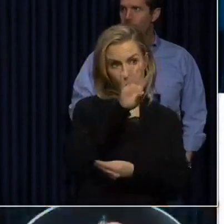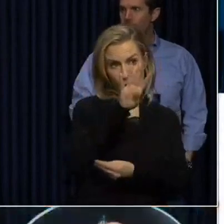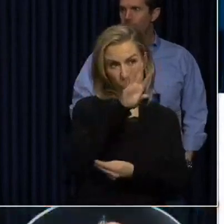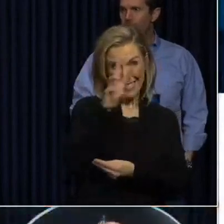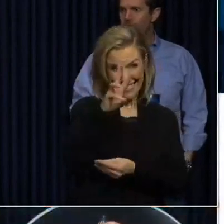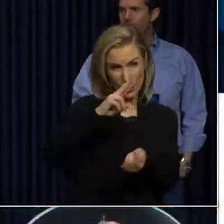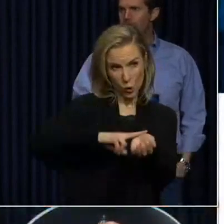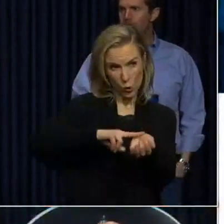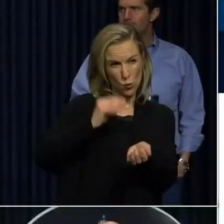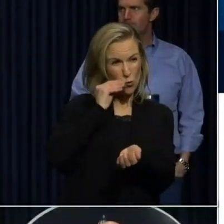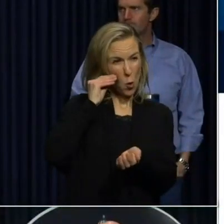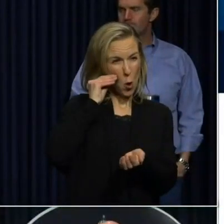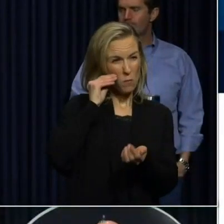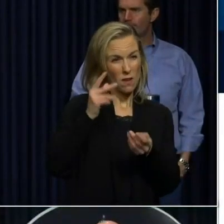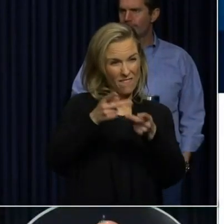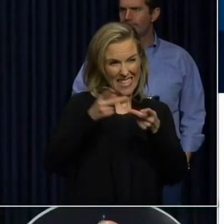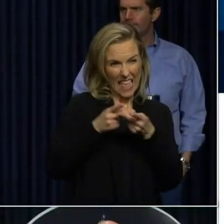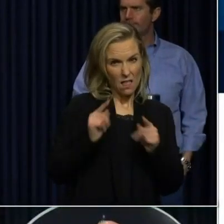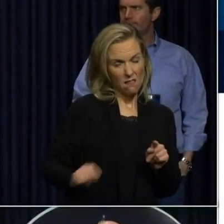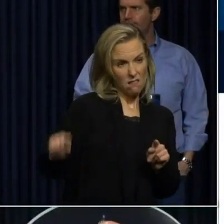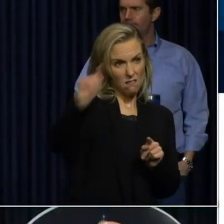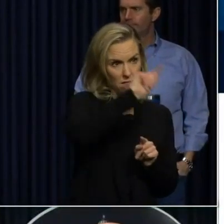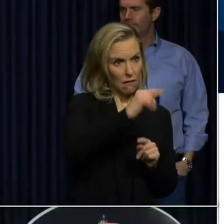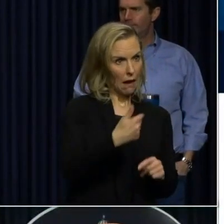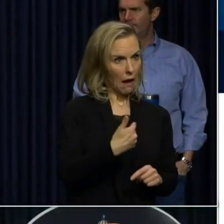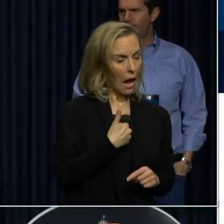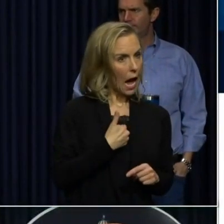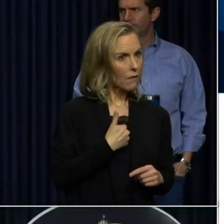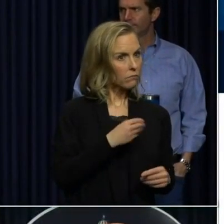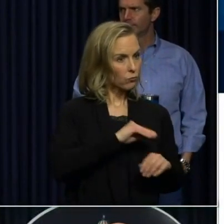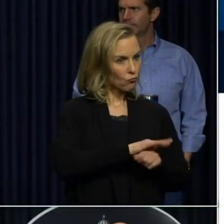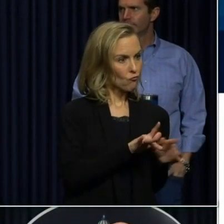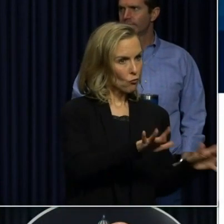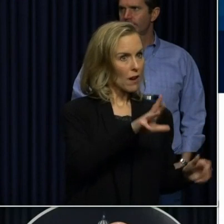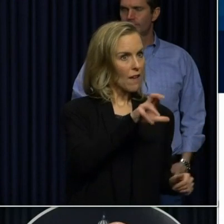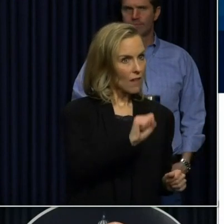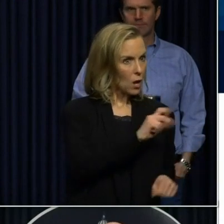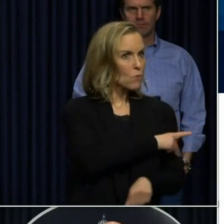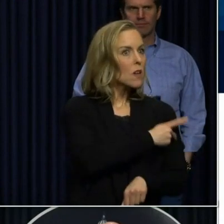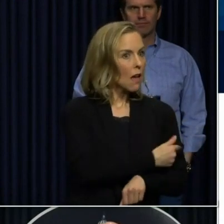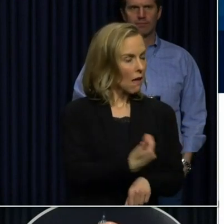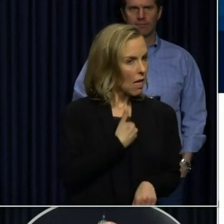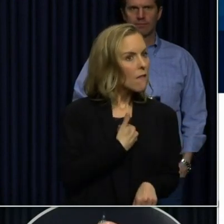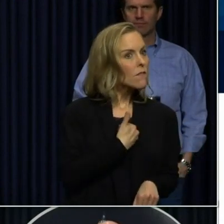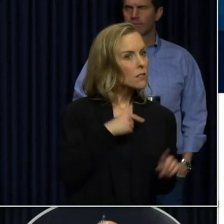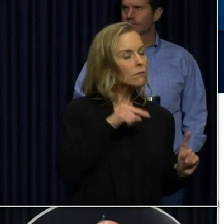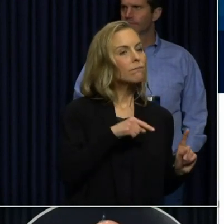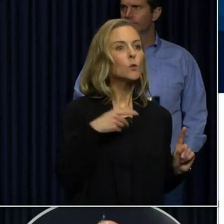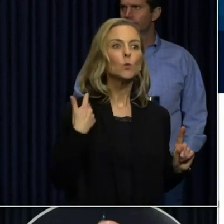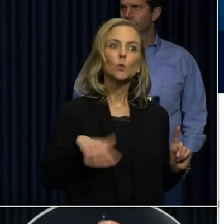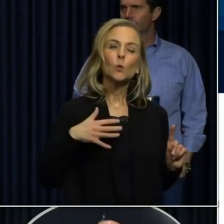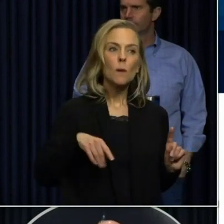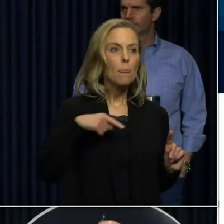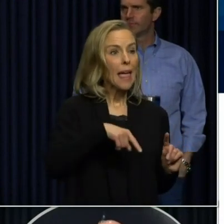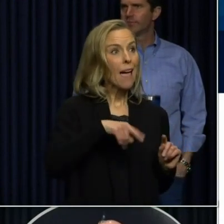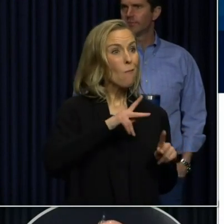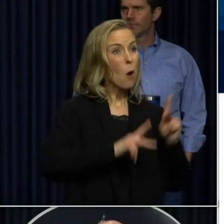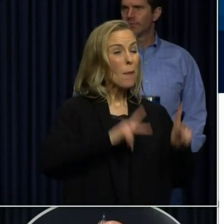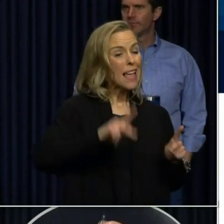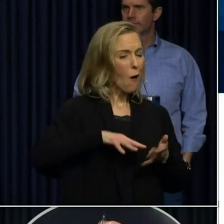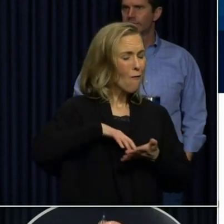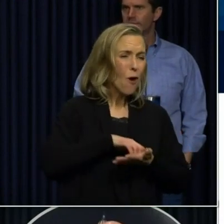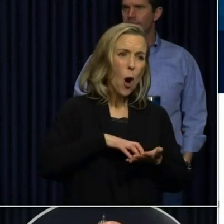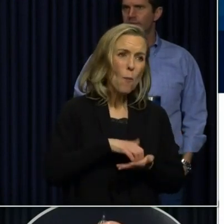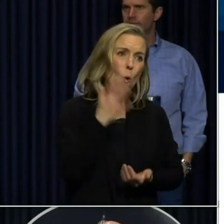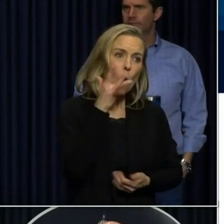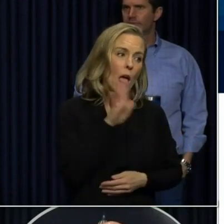home facilities, where we have positive coronavirus patients. This is probably one of the most vulnerable populations because of